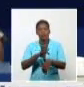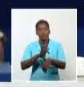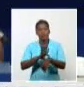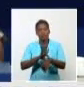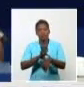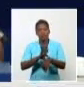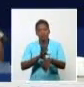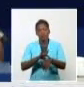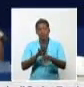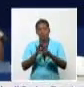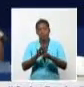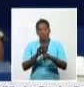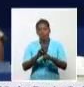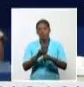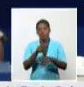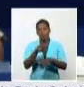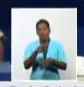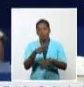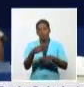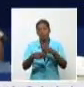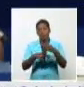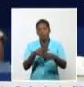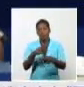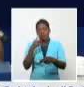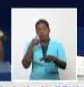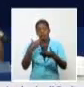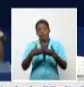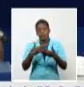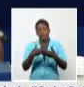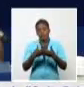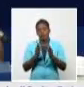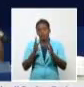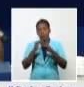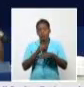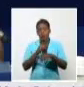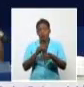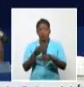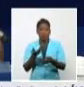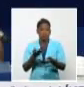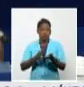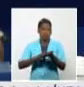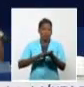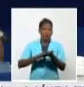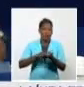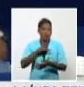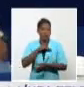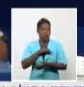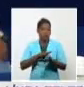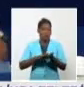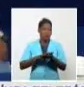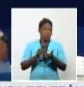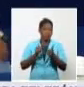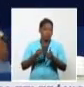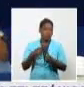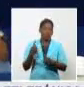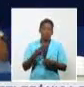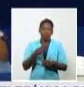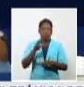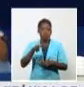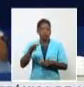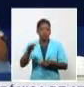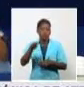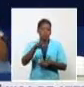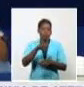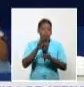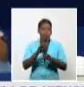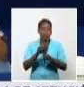people, to do the tests, to be able to detect the presence of carriers or people who have the